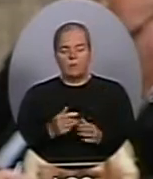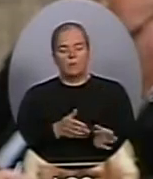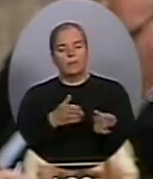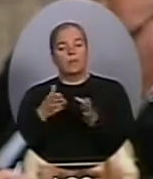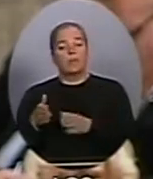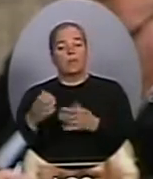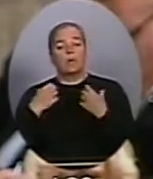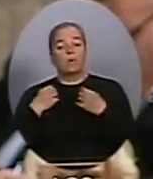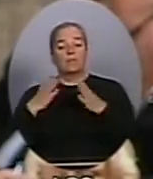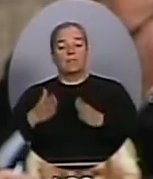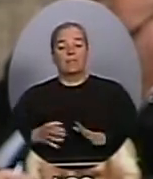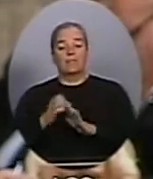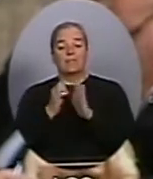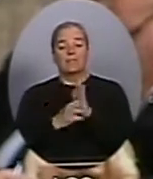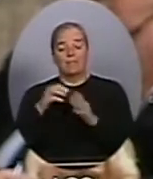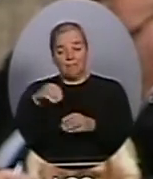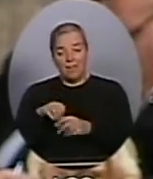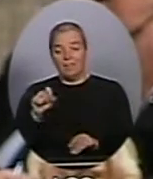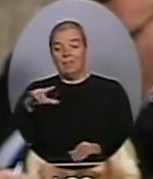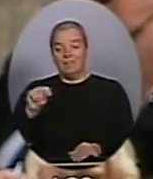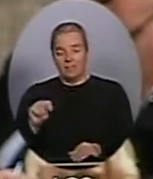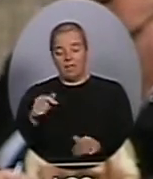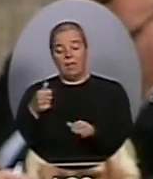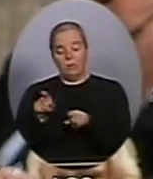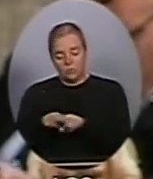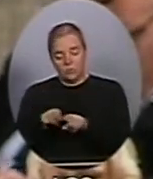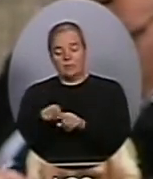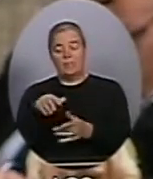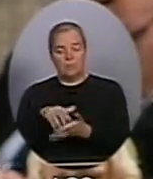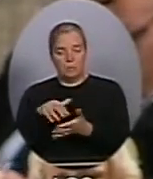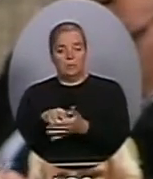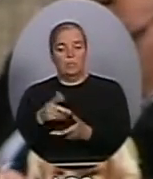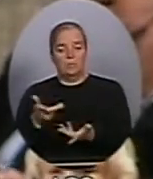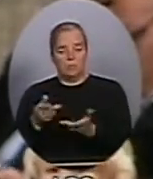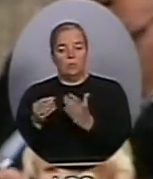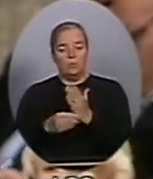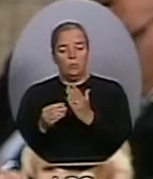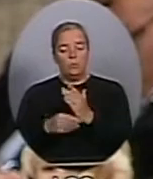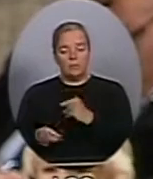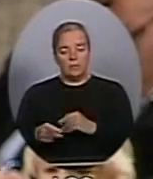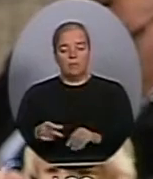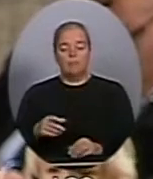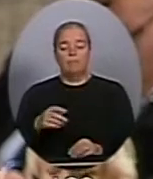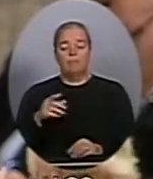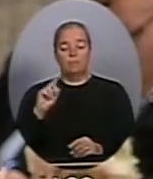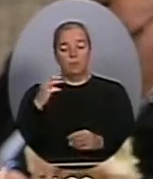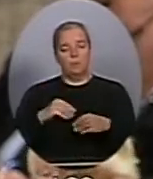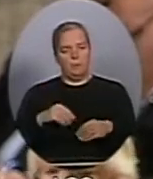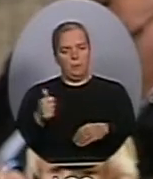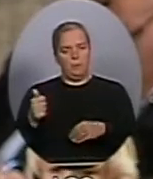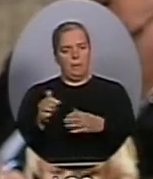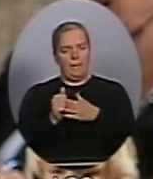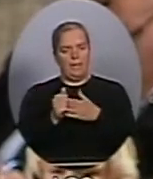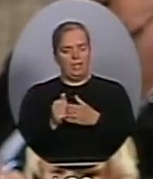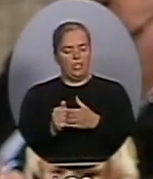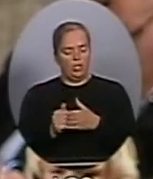Minister is the leadership that he has demonstrated in this House to move forward Senate reform. That's why,